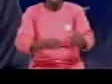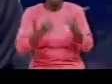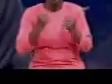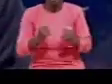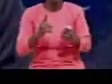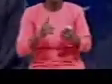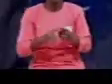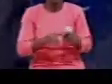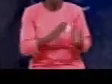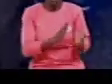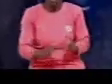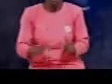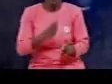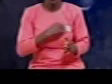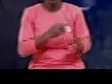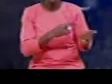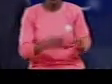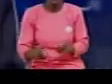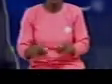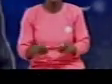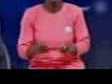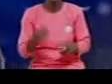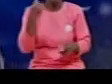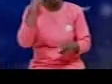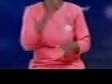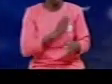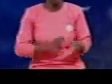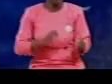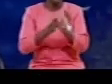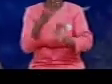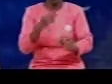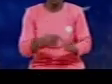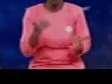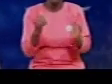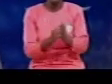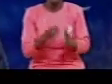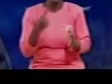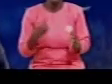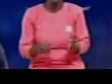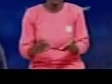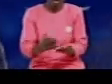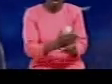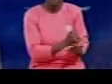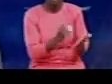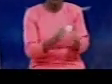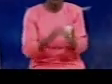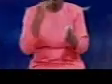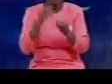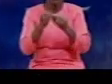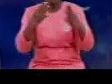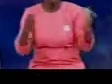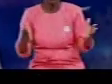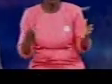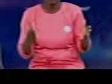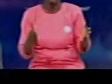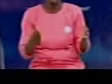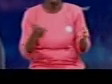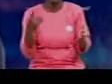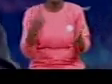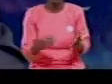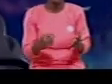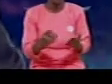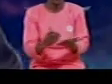world will be ready for Christ in Jesus' name, that the harvest, which is plenteous, will indeed be harvested completely